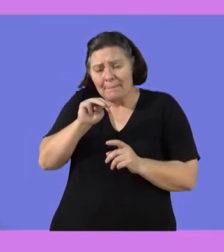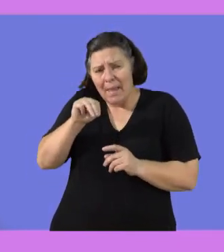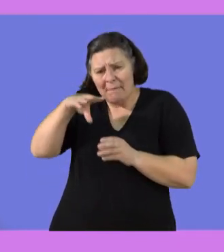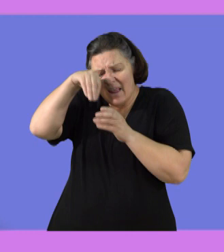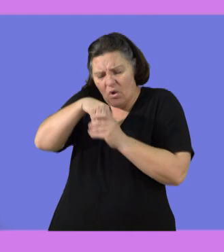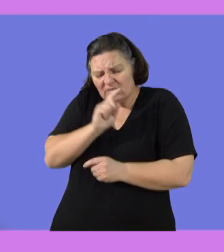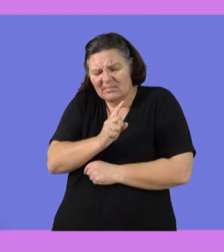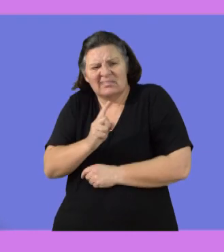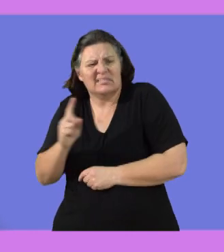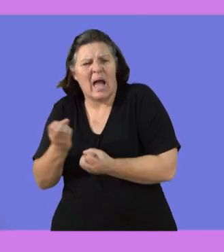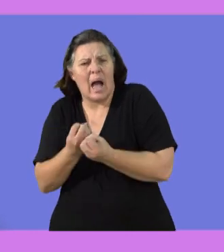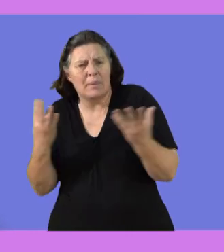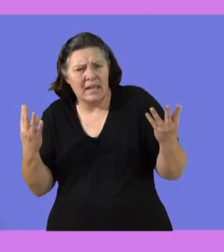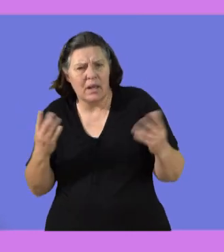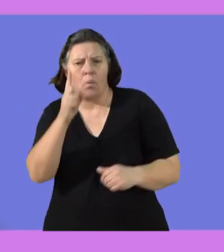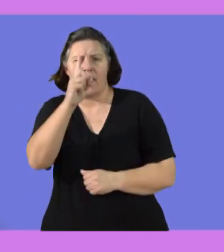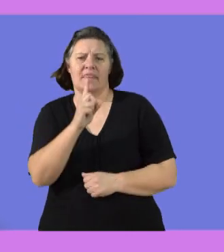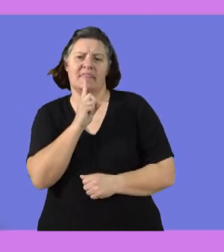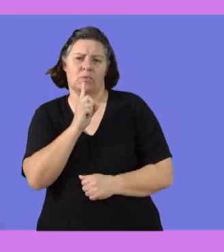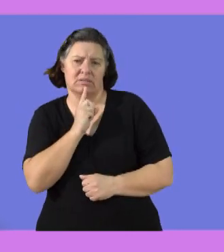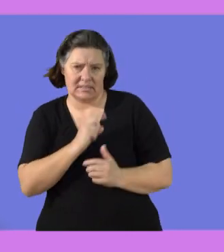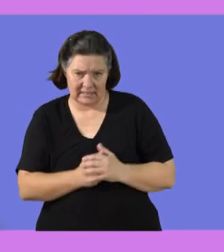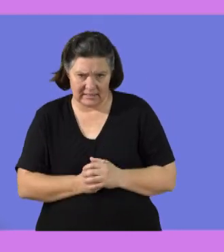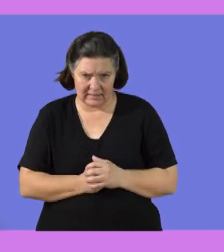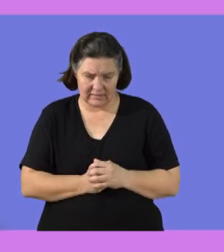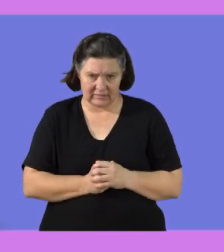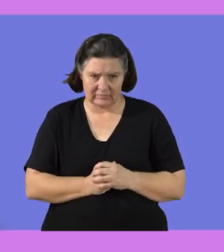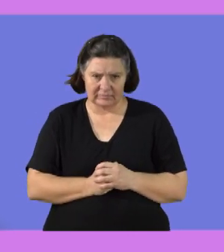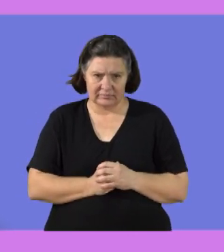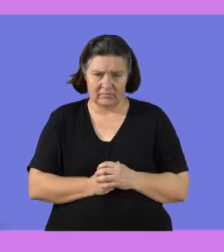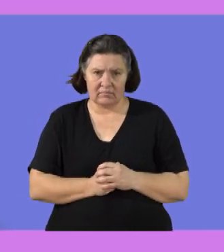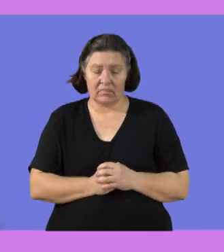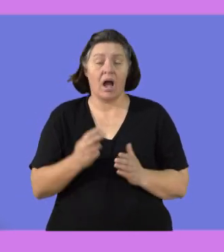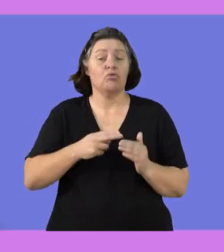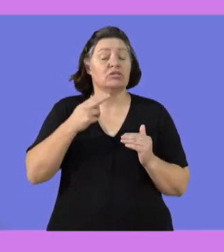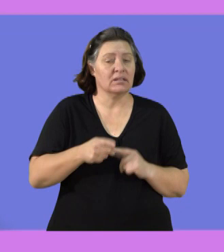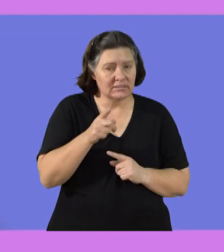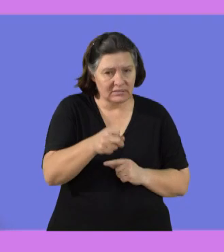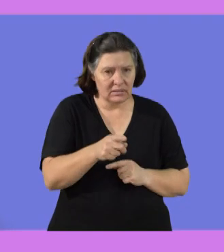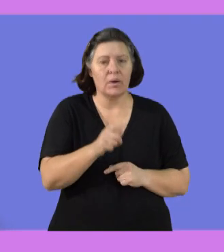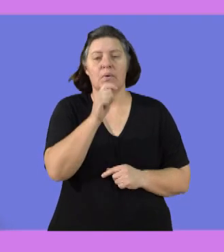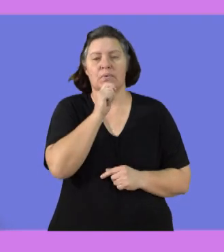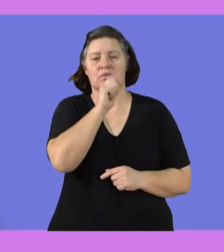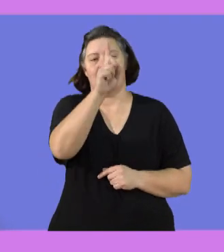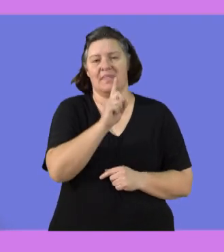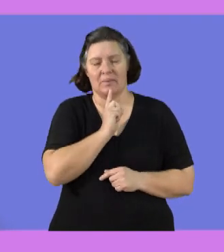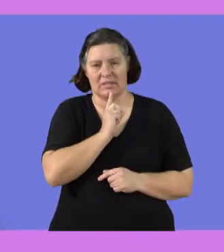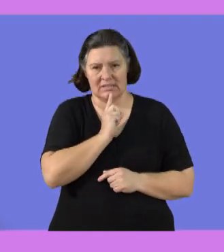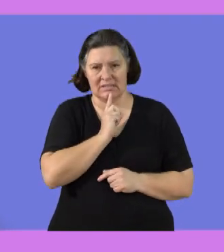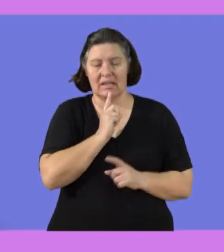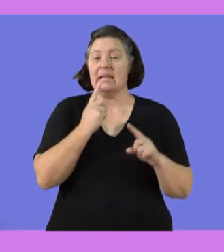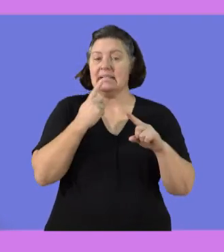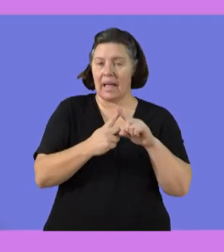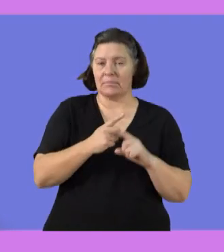to 1,000 millimeters. As a result, we are going to use 1,000 and